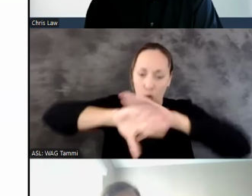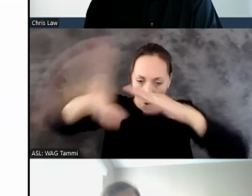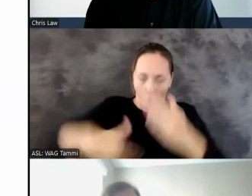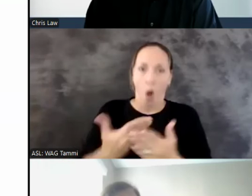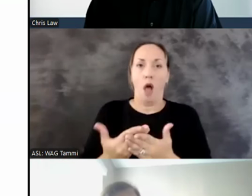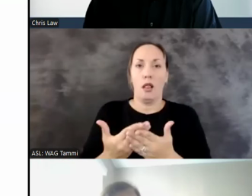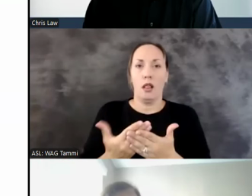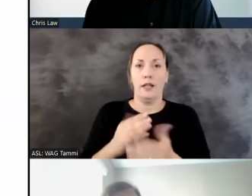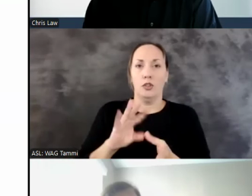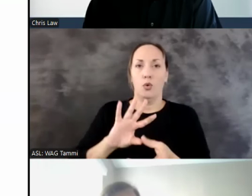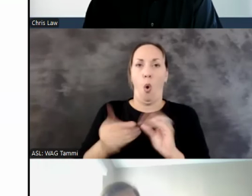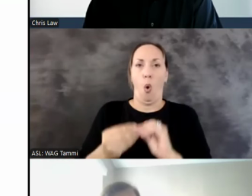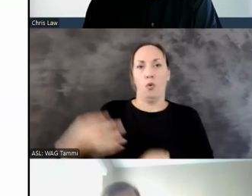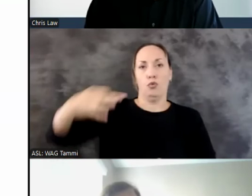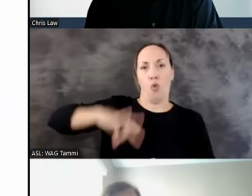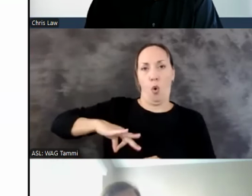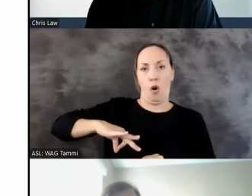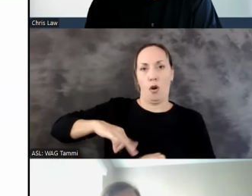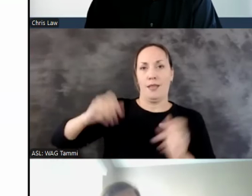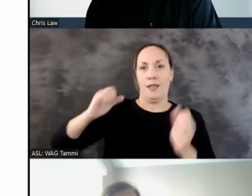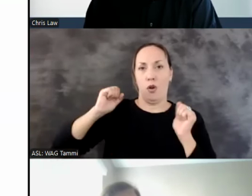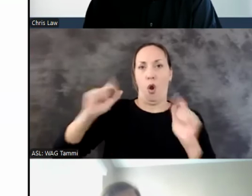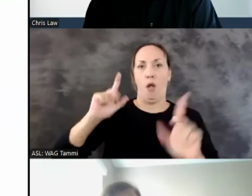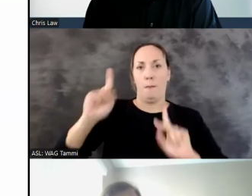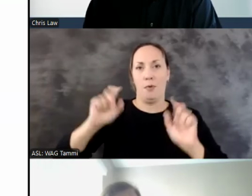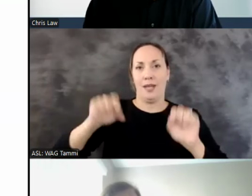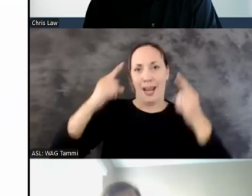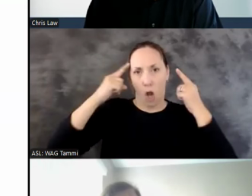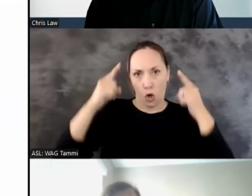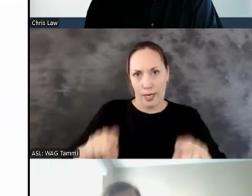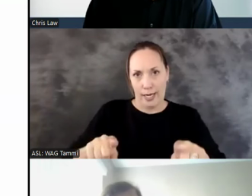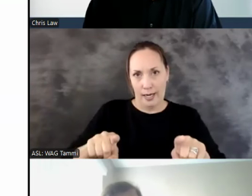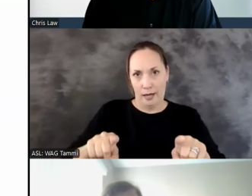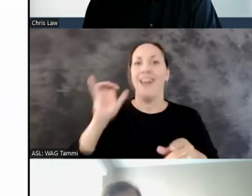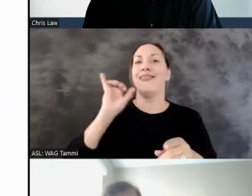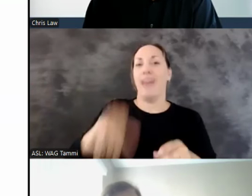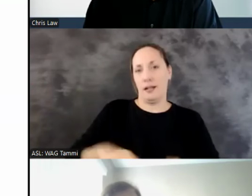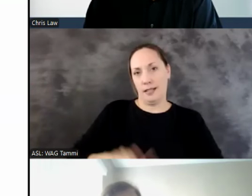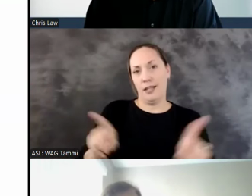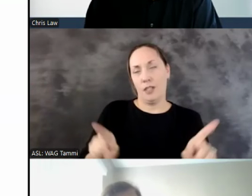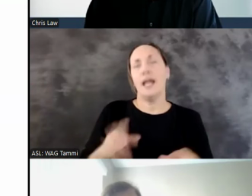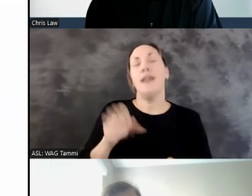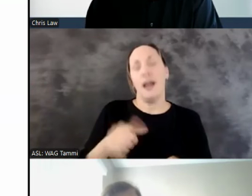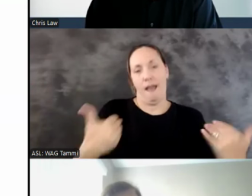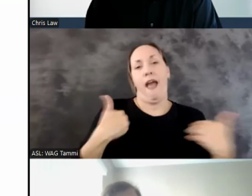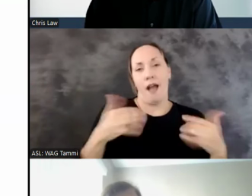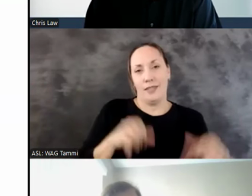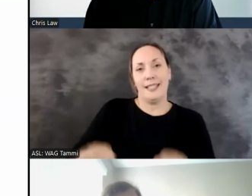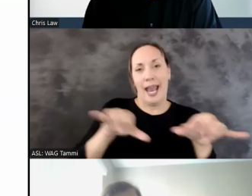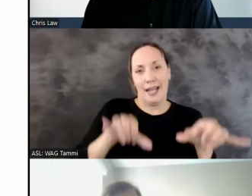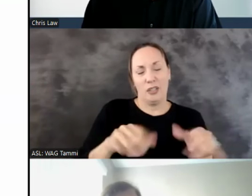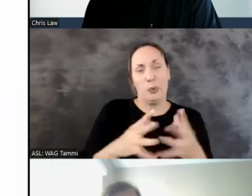overall score that everyone can agree on. That's the difference. Yes, there are standards. There's been a lot of